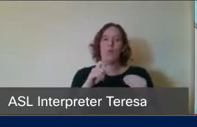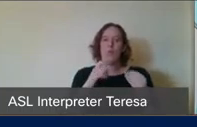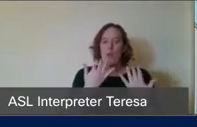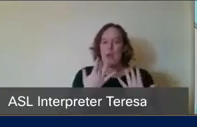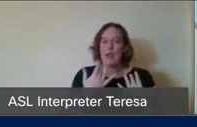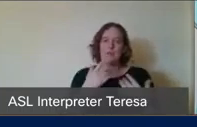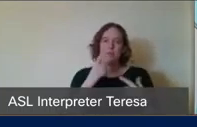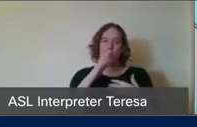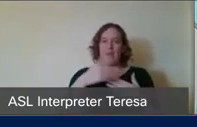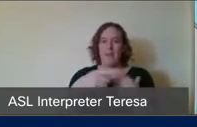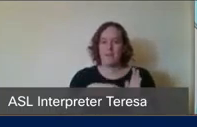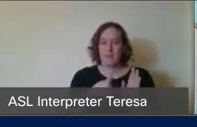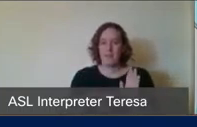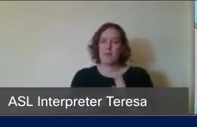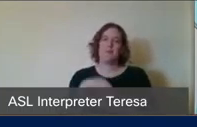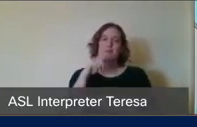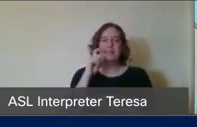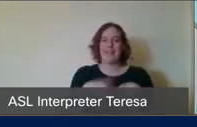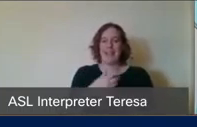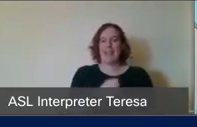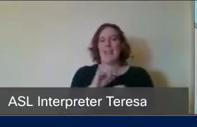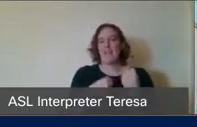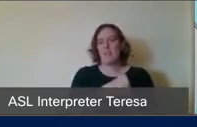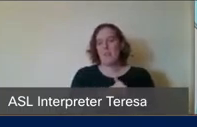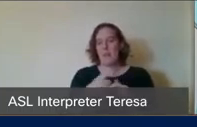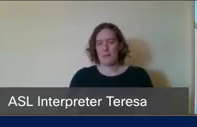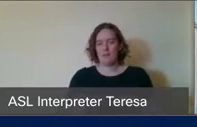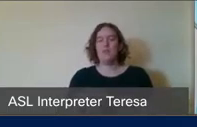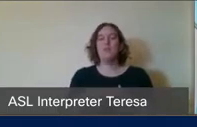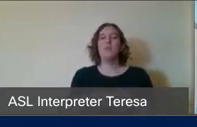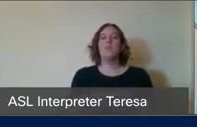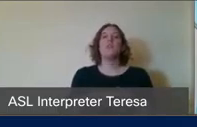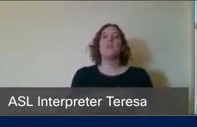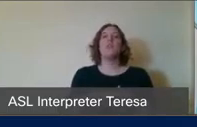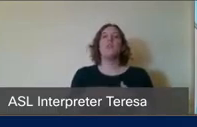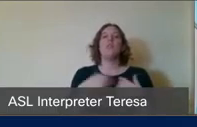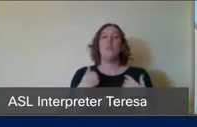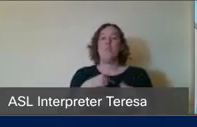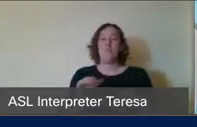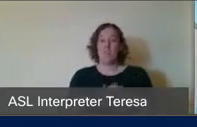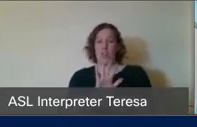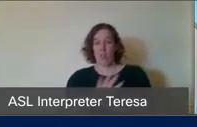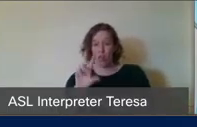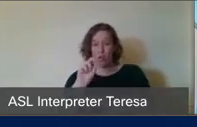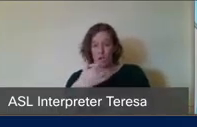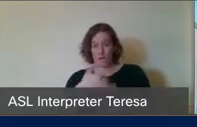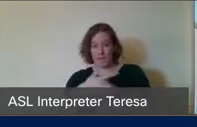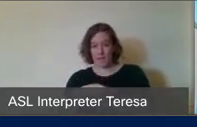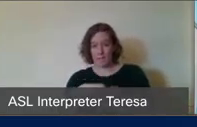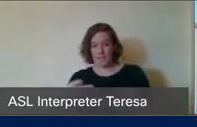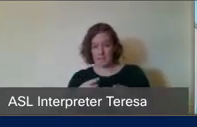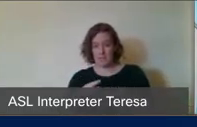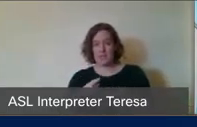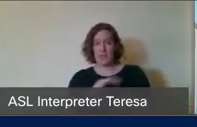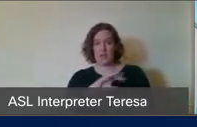to Melanie Buckley, our recruiter, we have filled roughly 30 vacant positions. That includes not